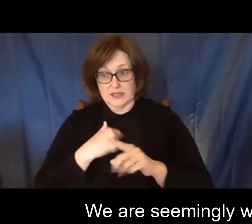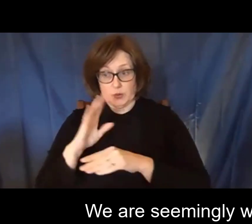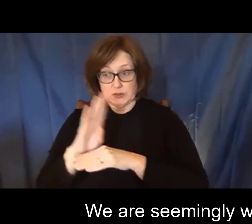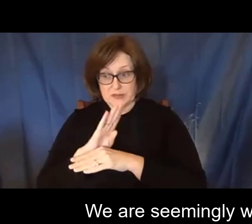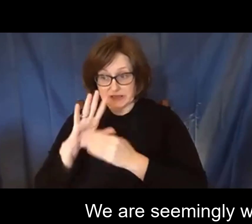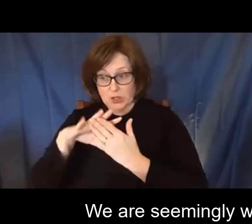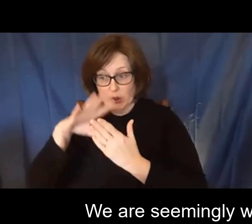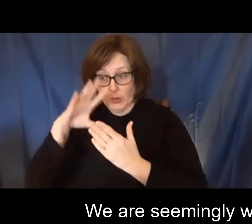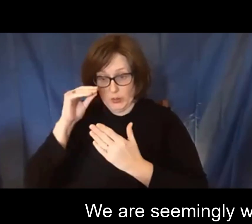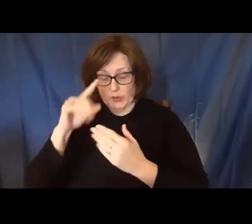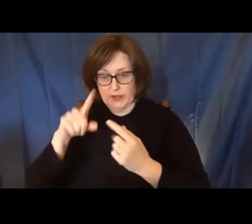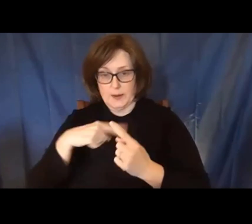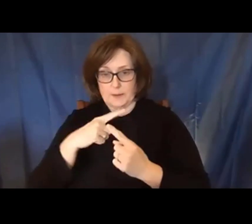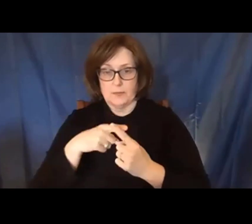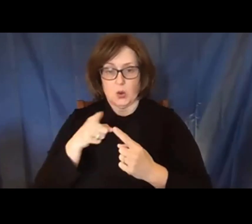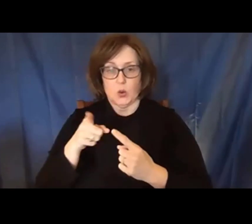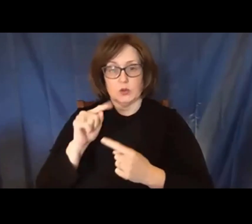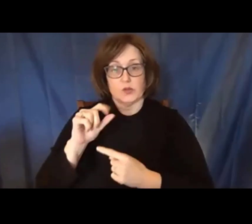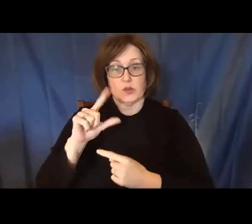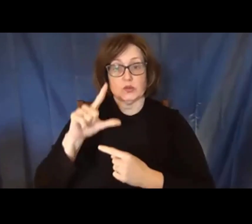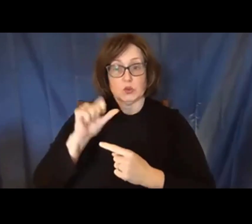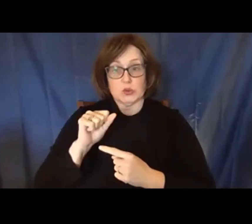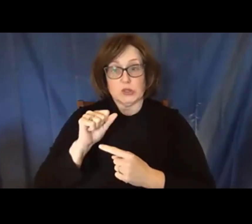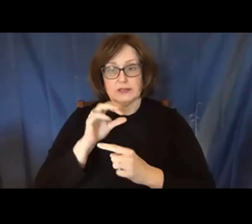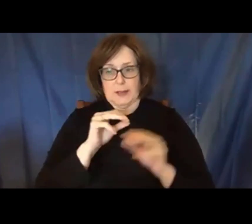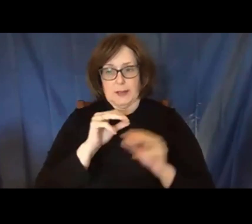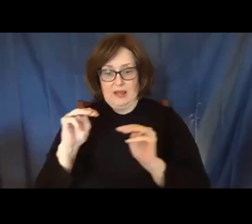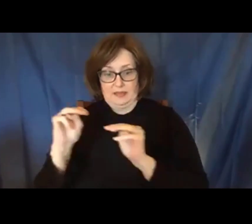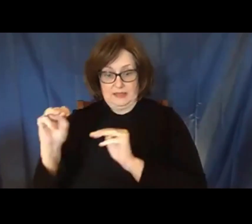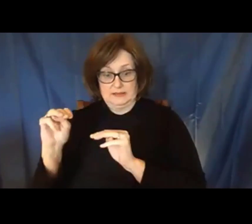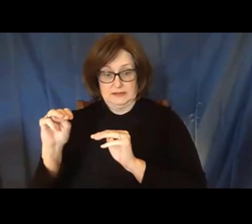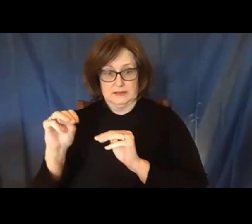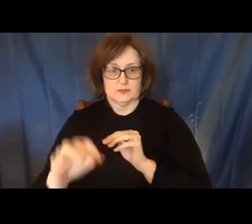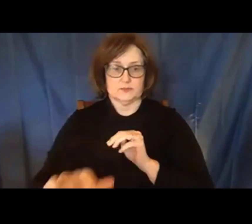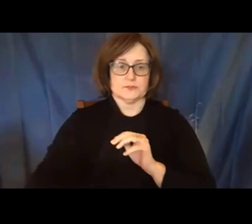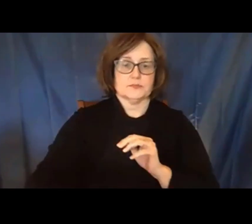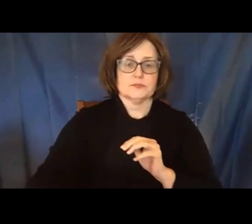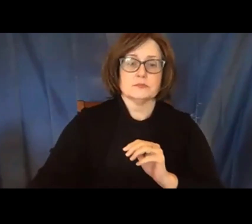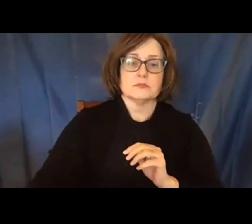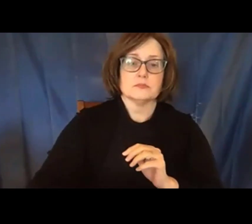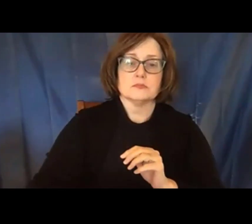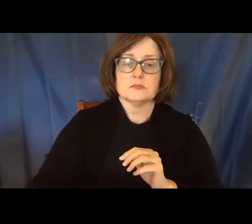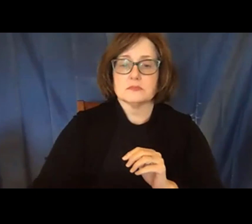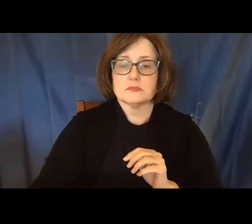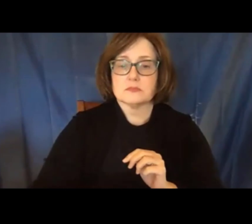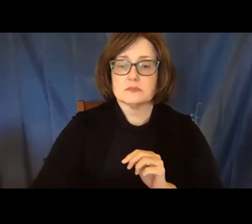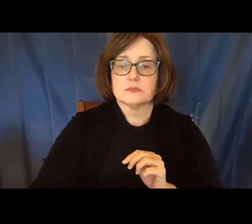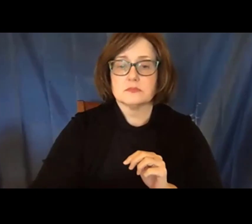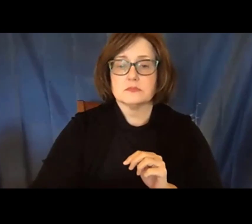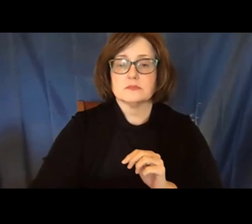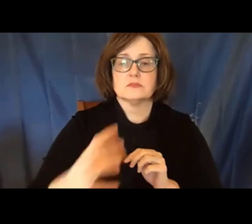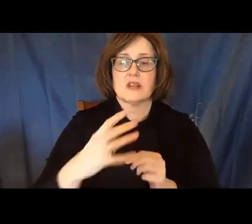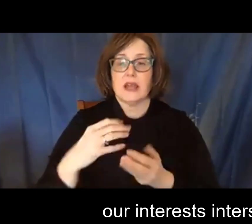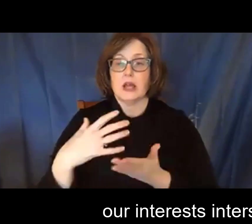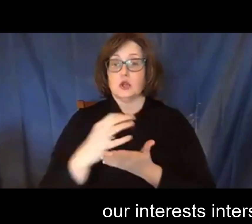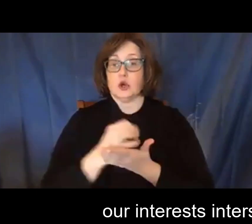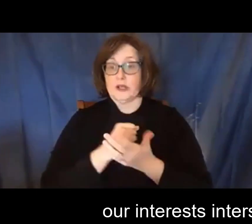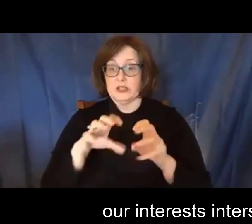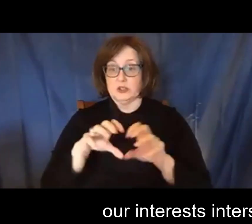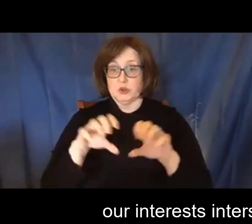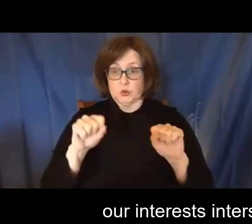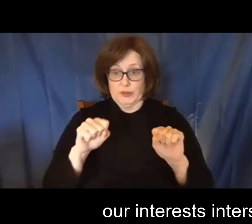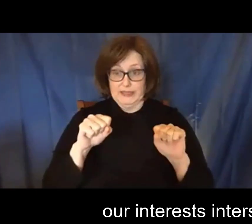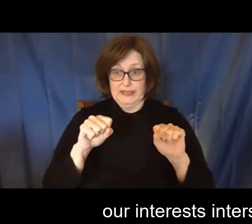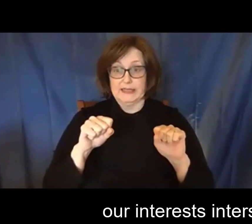digital humanities tools and methodologies and earning a degree in library and information sciences,